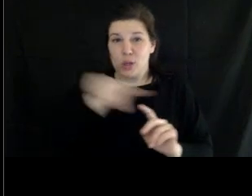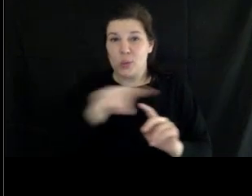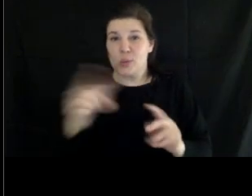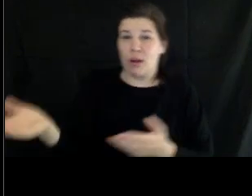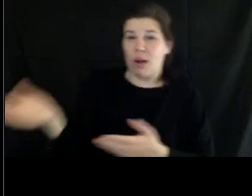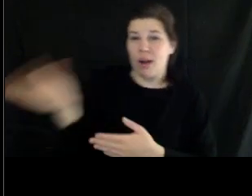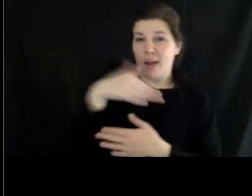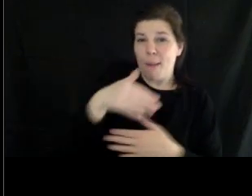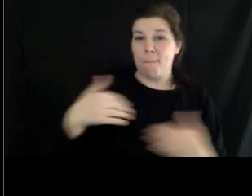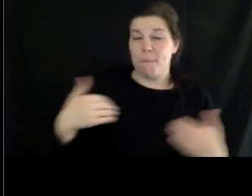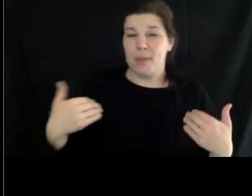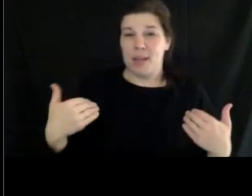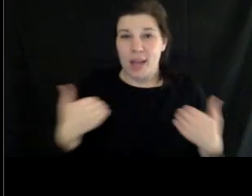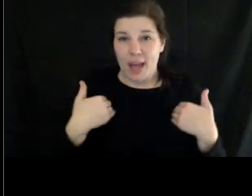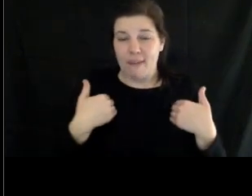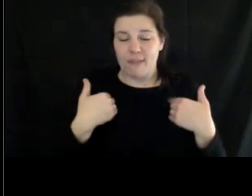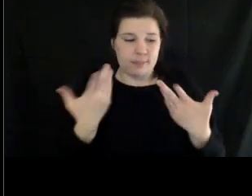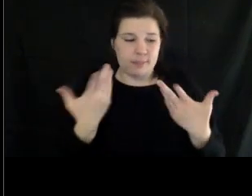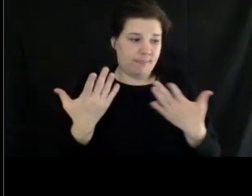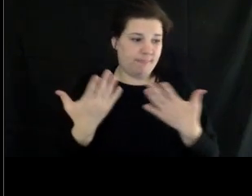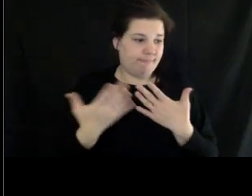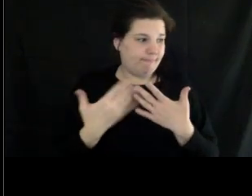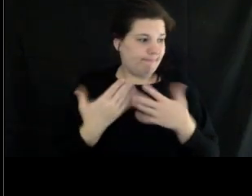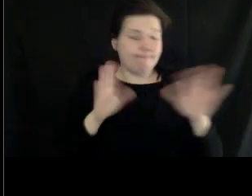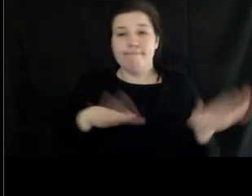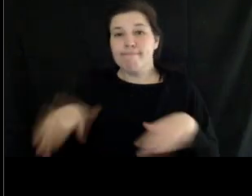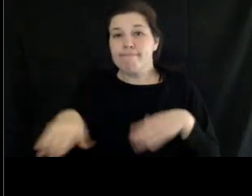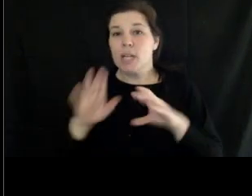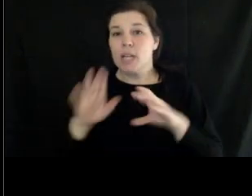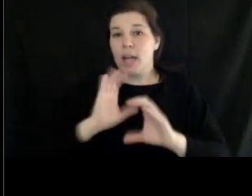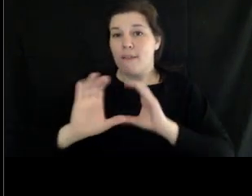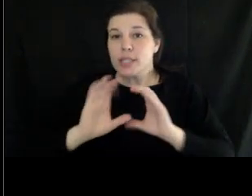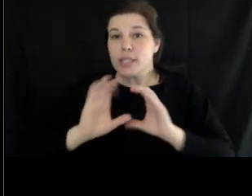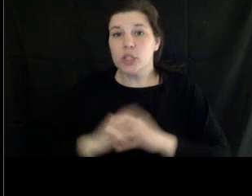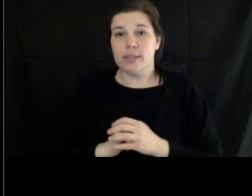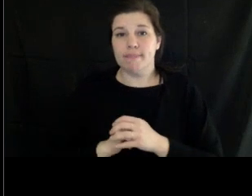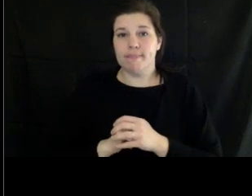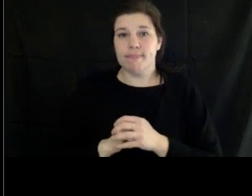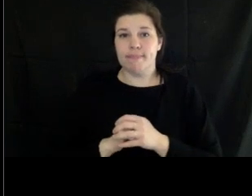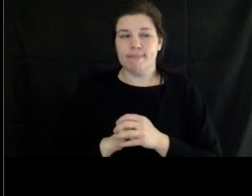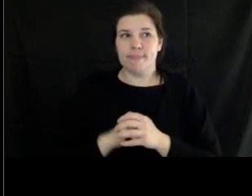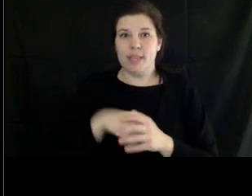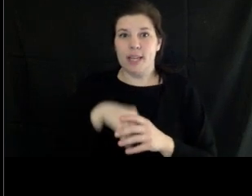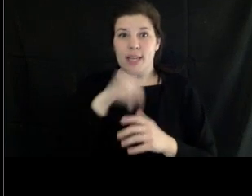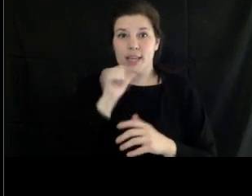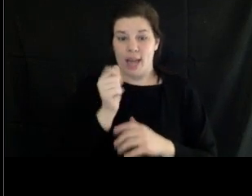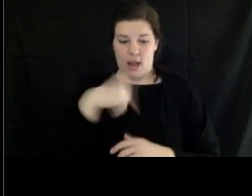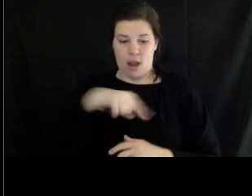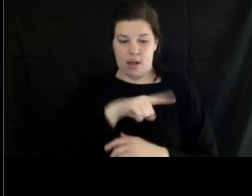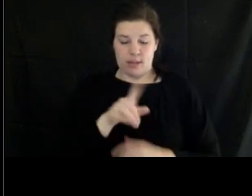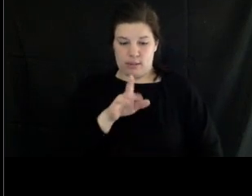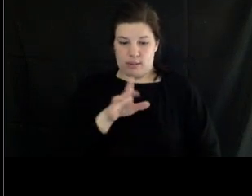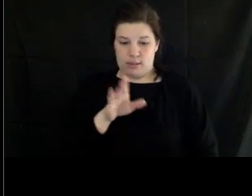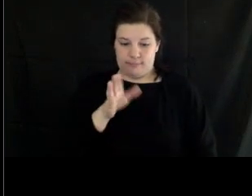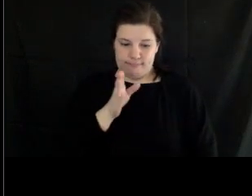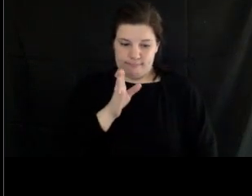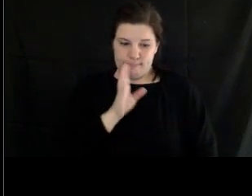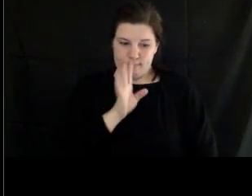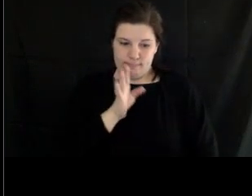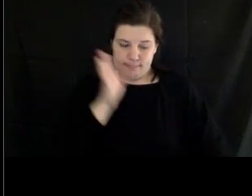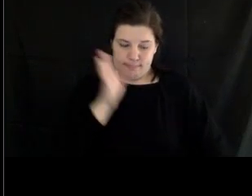we can have a casual conversation instead of us talking to you and there's